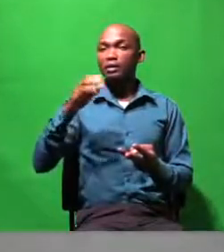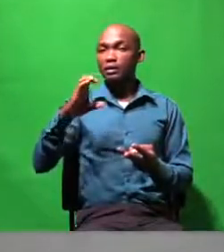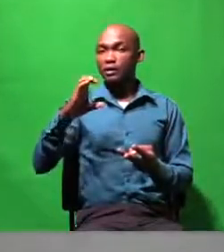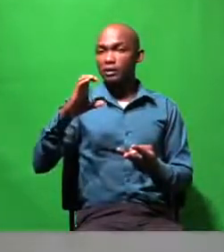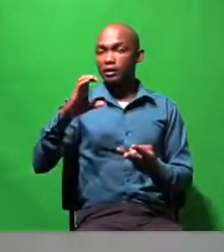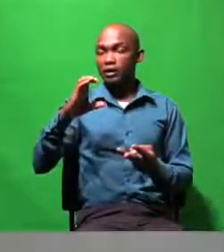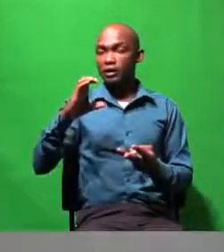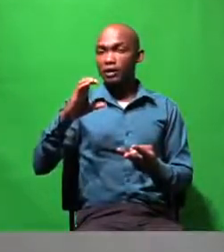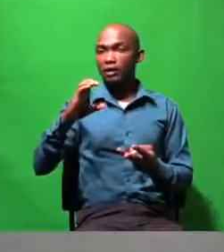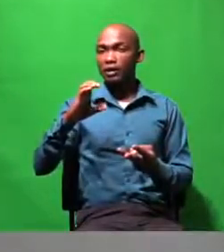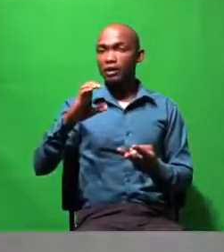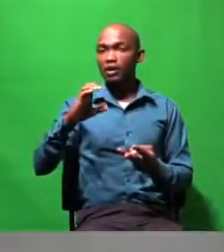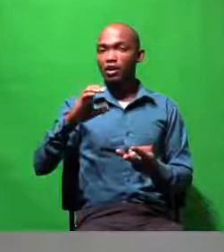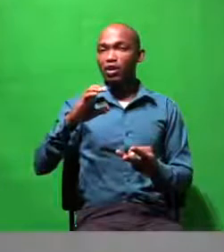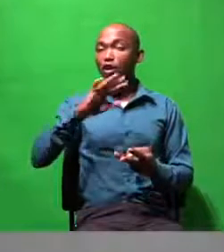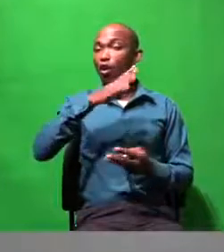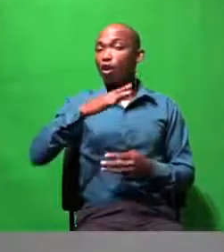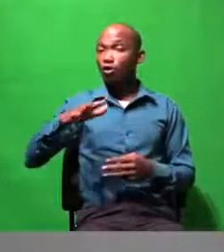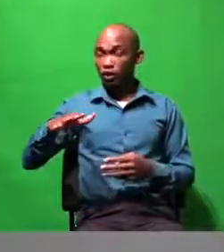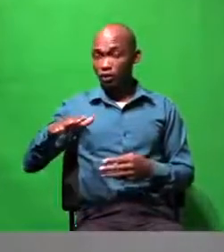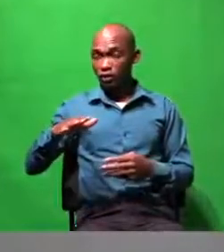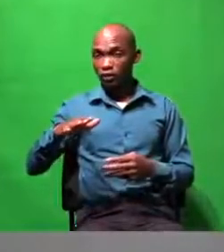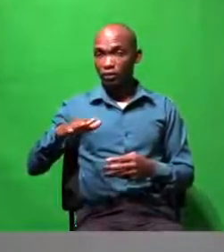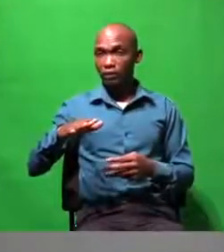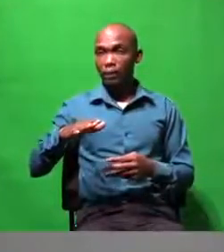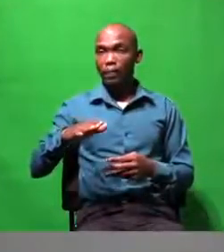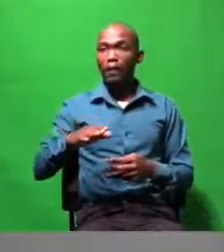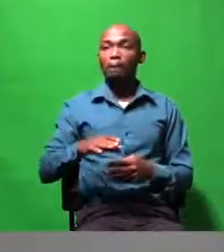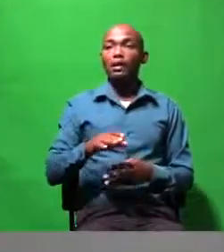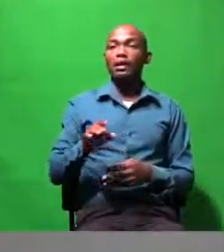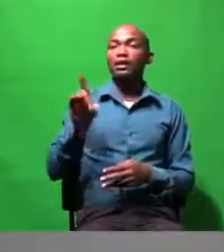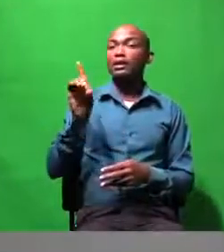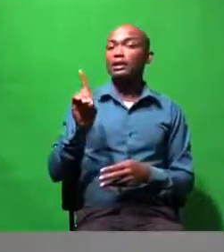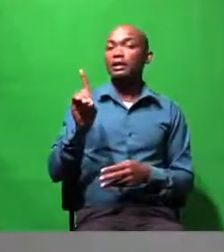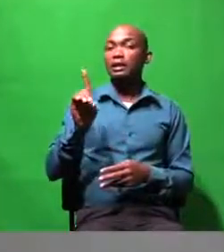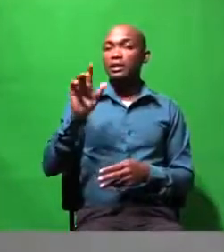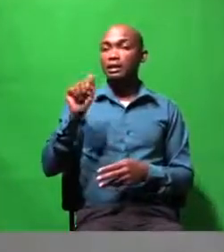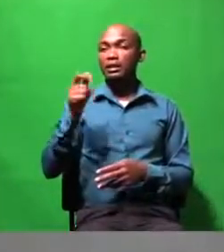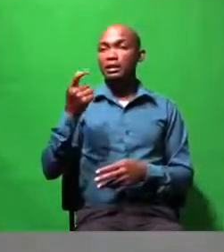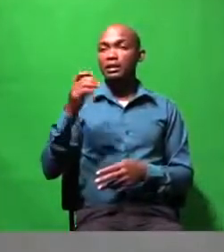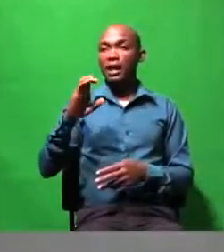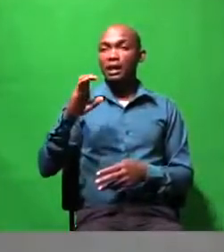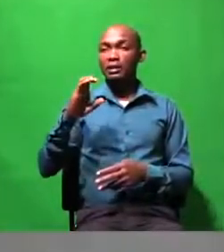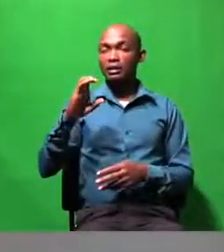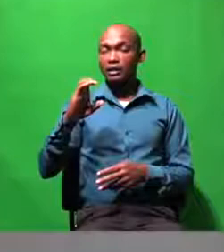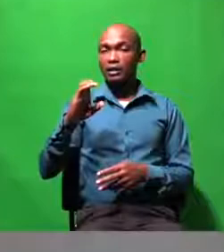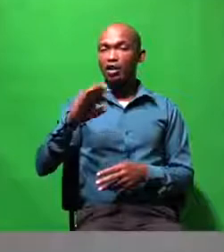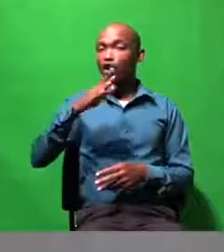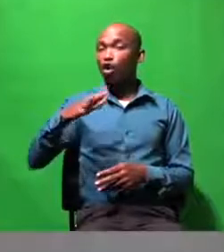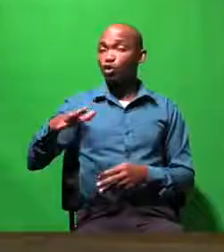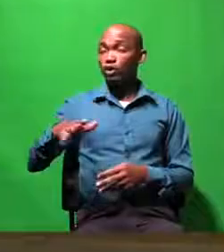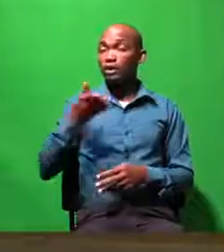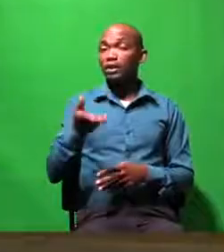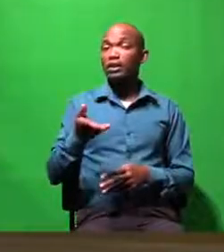Ocean, and D is Arctic Ocean. So this is